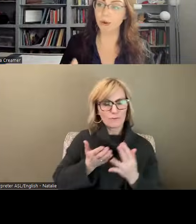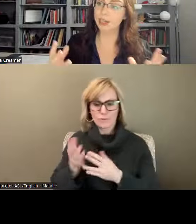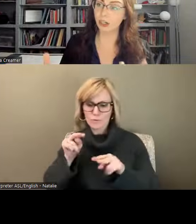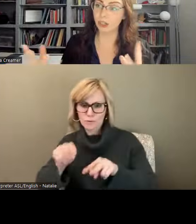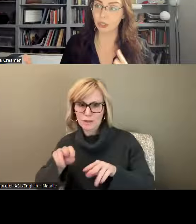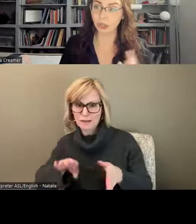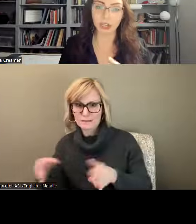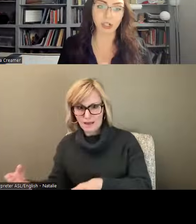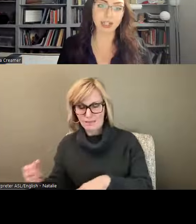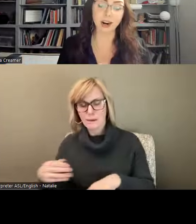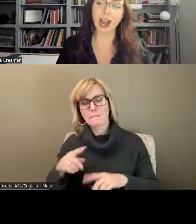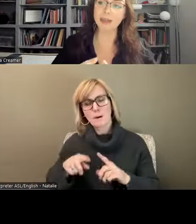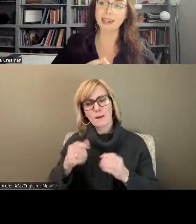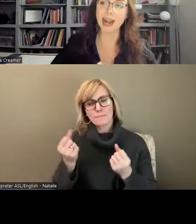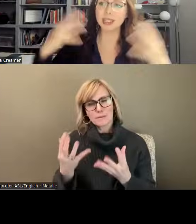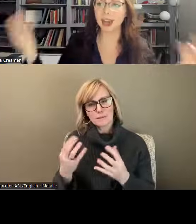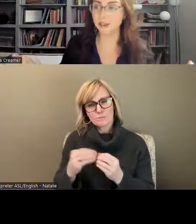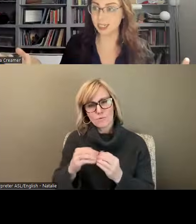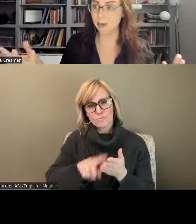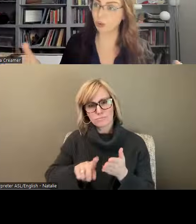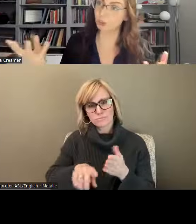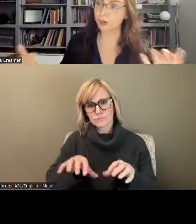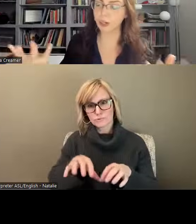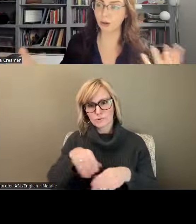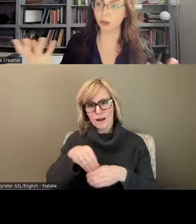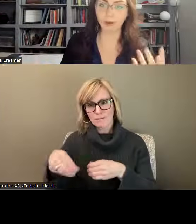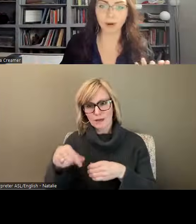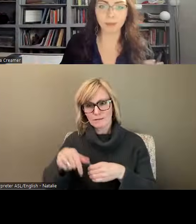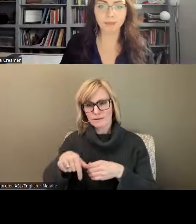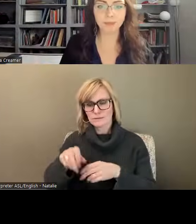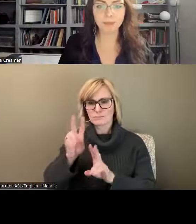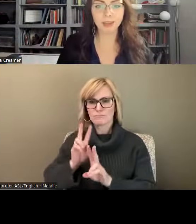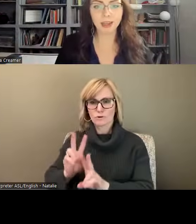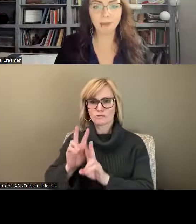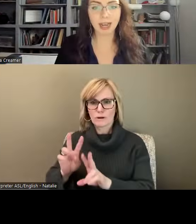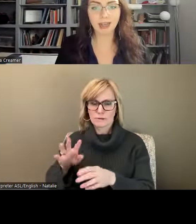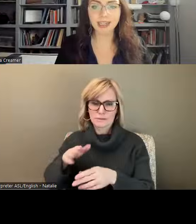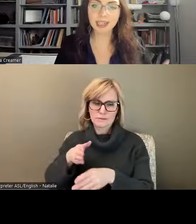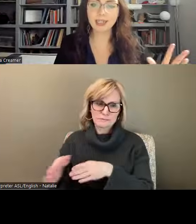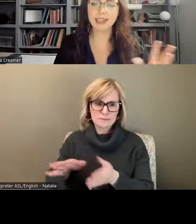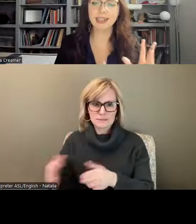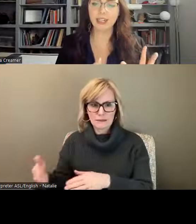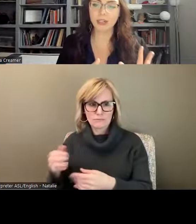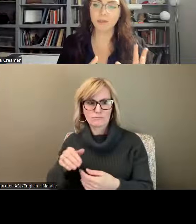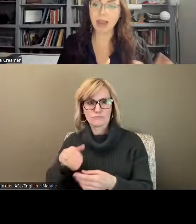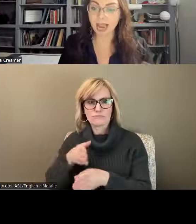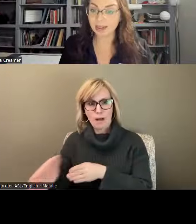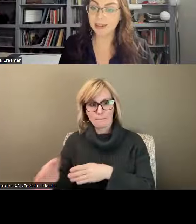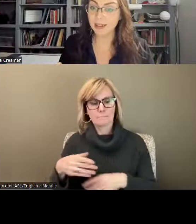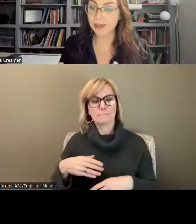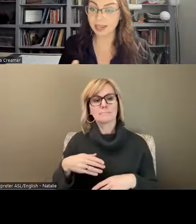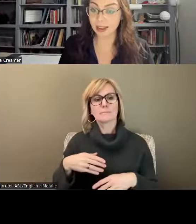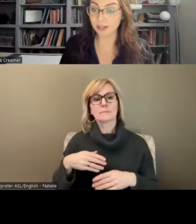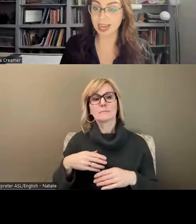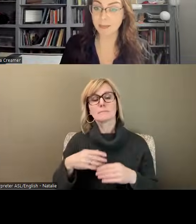many more such negotiations that are happening outside of this mortuary culture realm. By continuing the attention